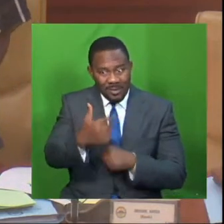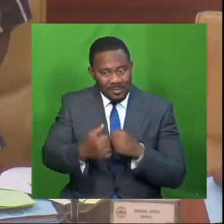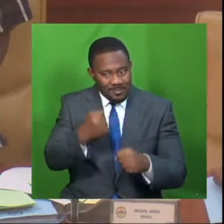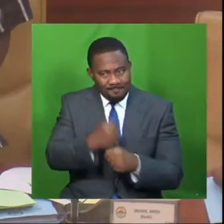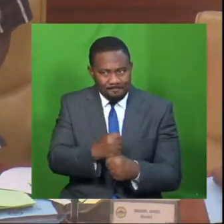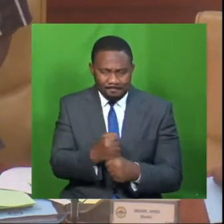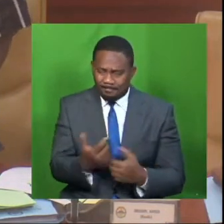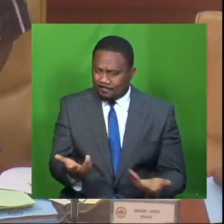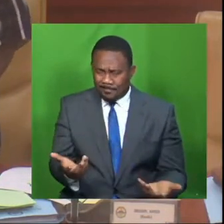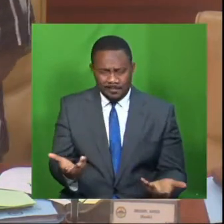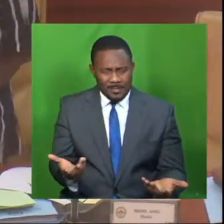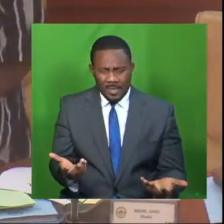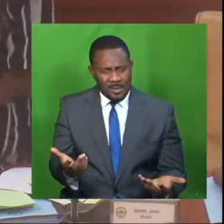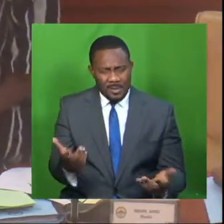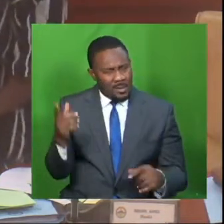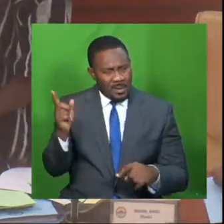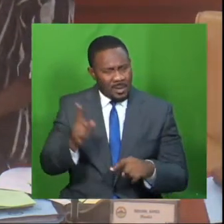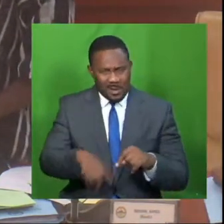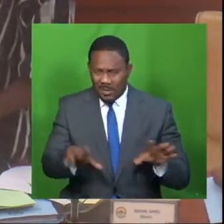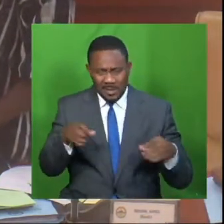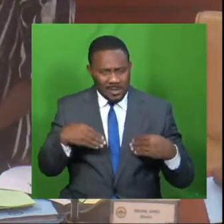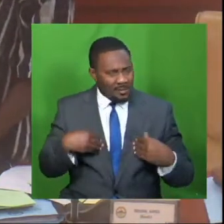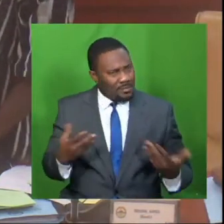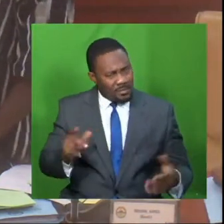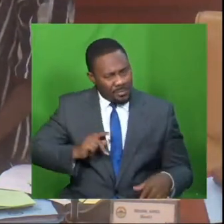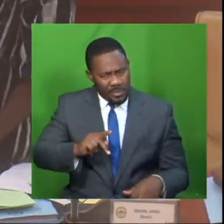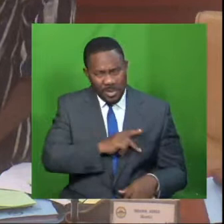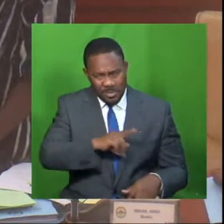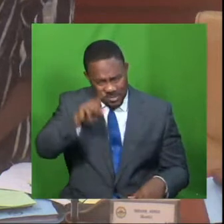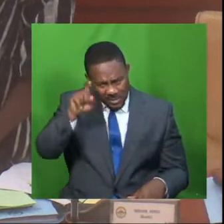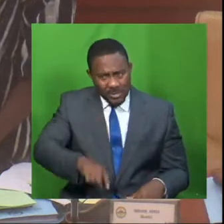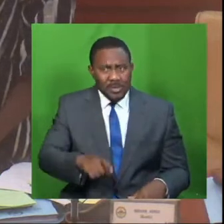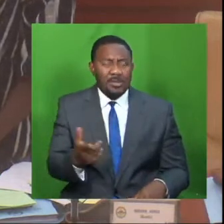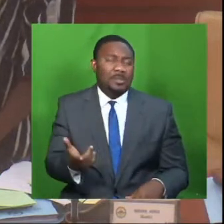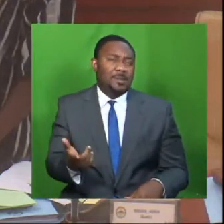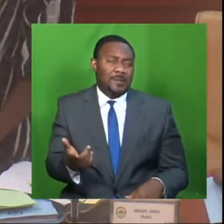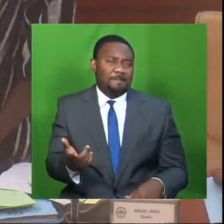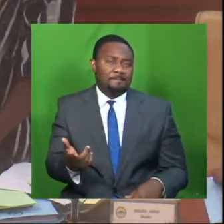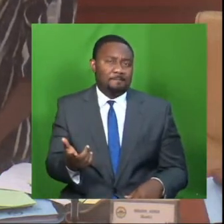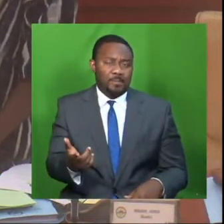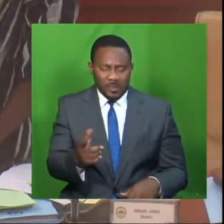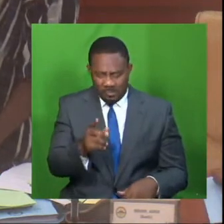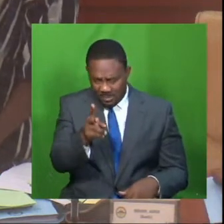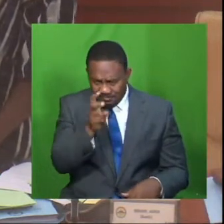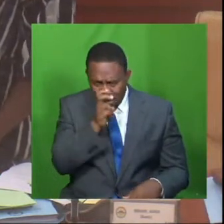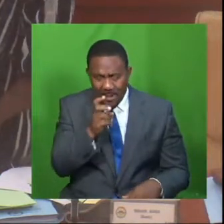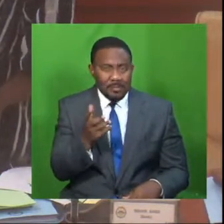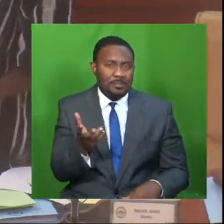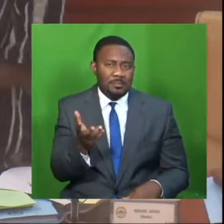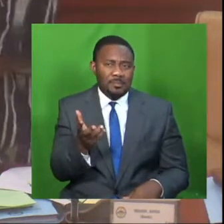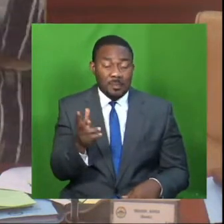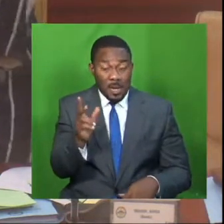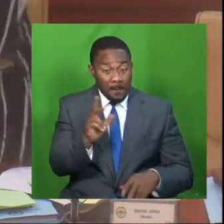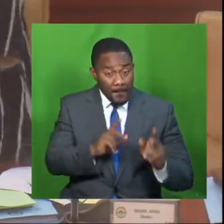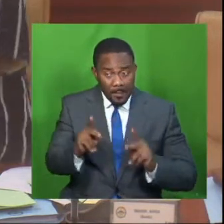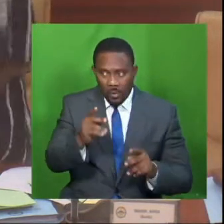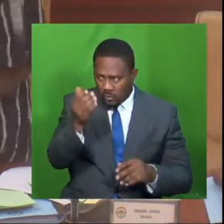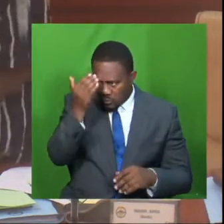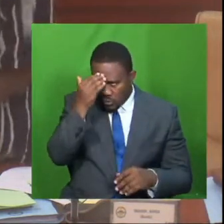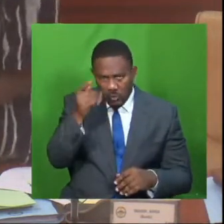if we tolerate that culture where Parliament says tomorrow I'm doing this, we come and we